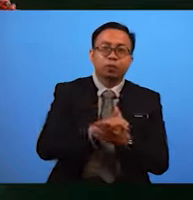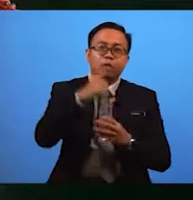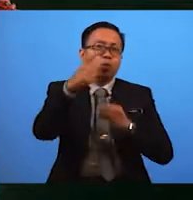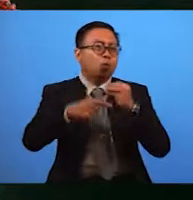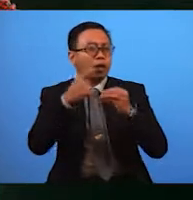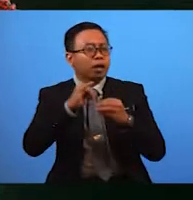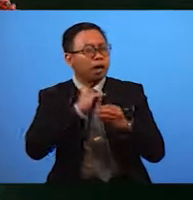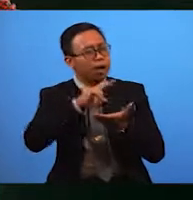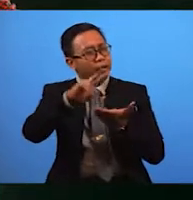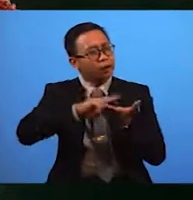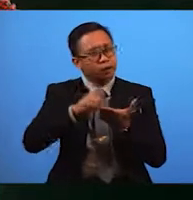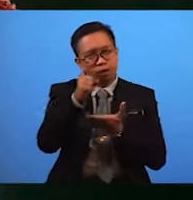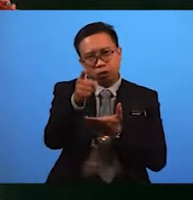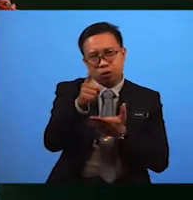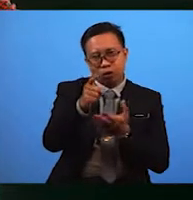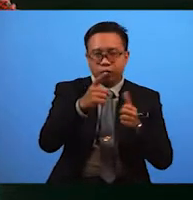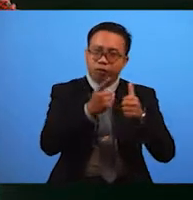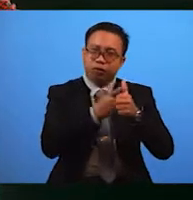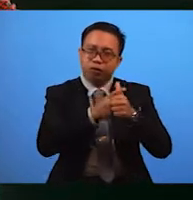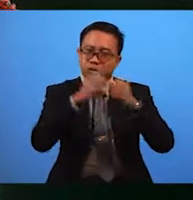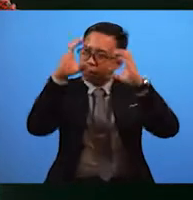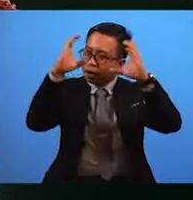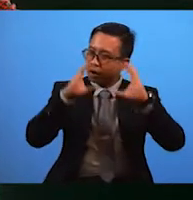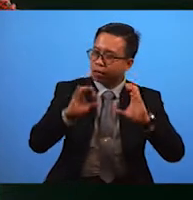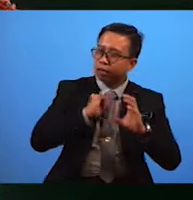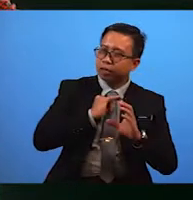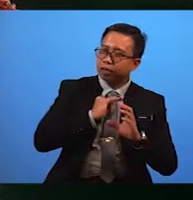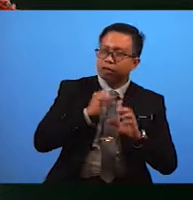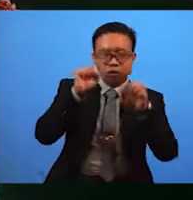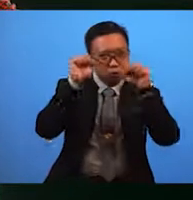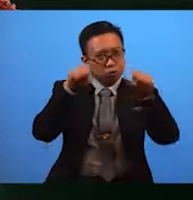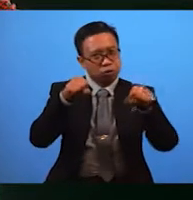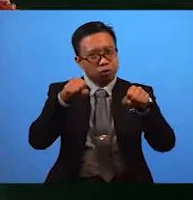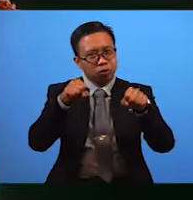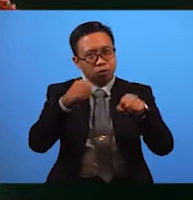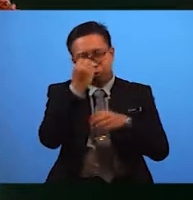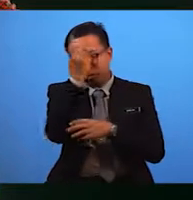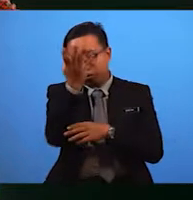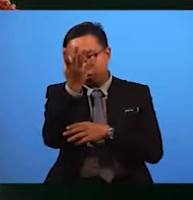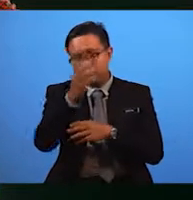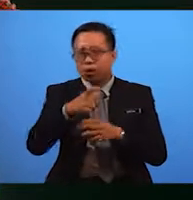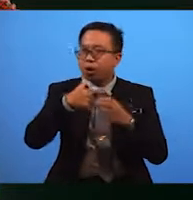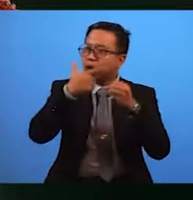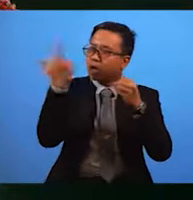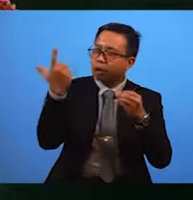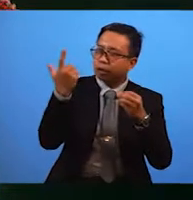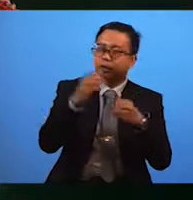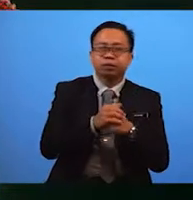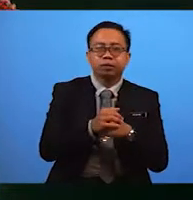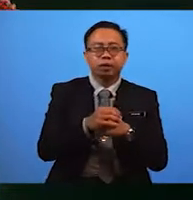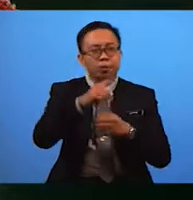I read your first paragraph, I should be able to tell what the rest of the article is